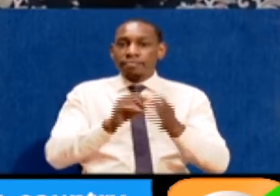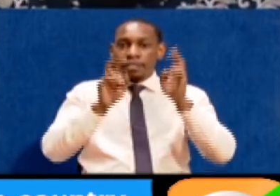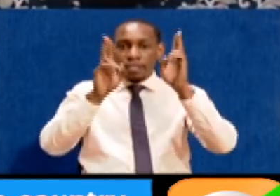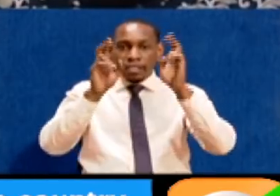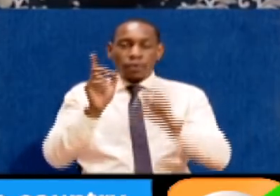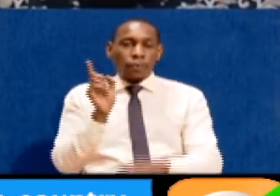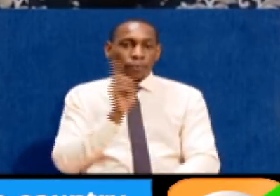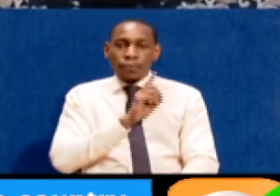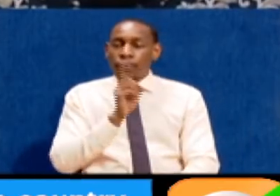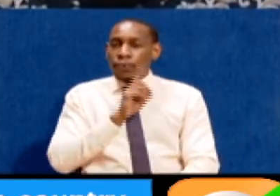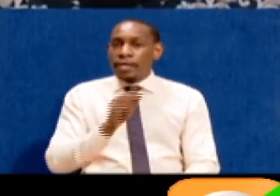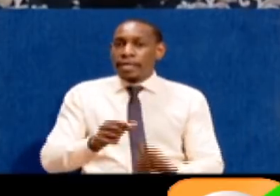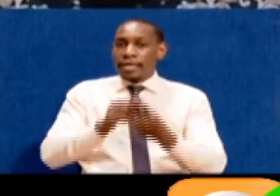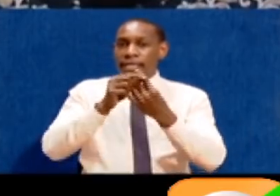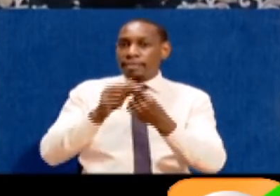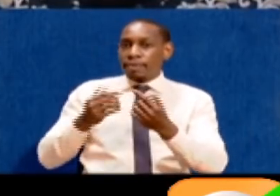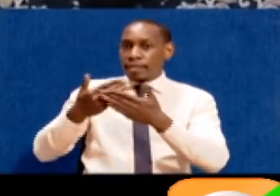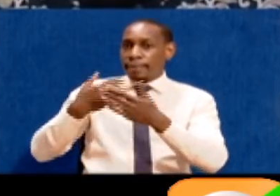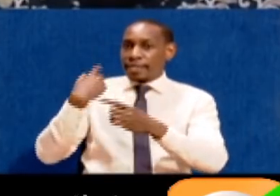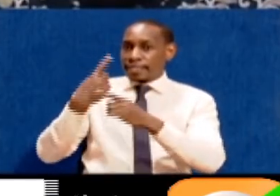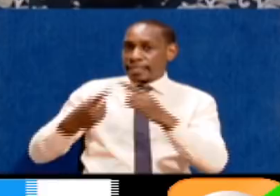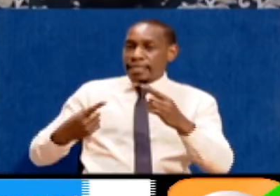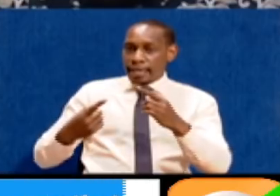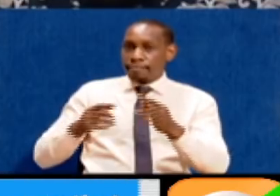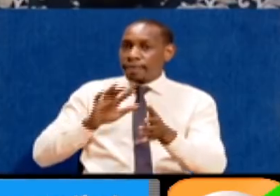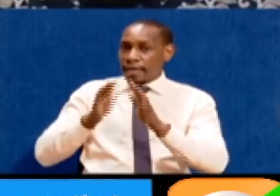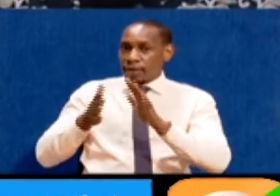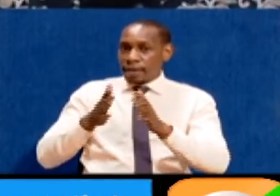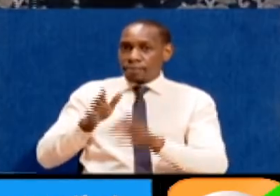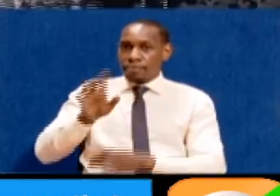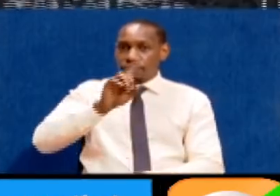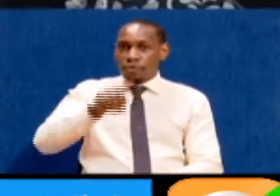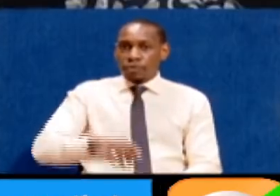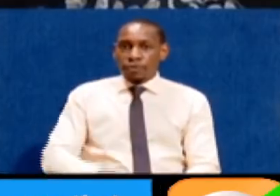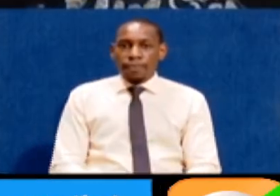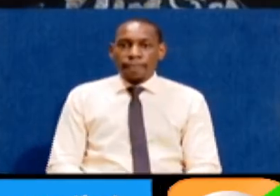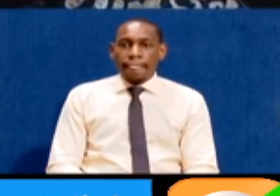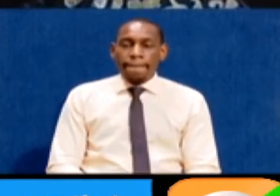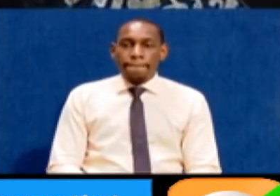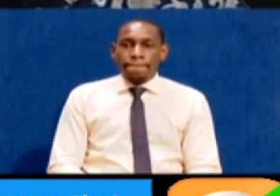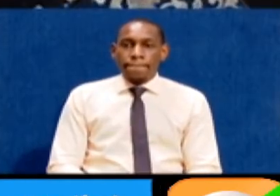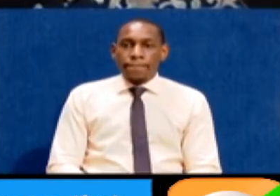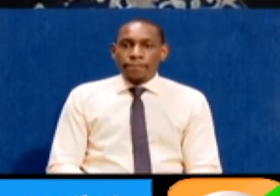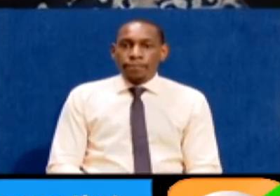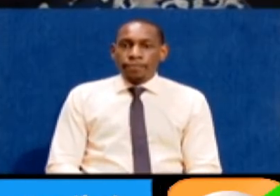controversial issues, I must say, especially in the last year or so.